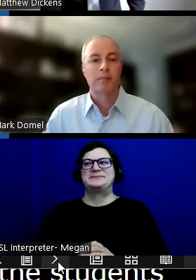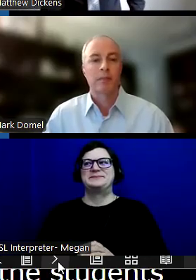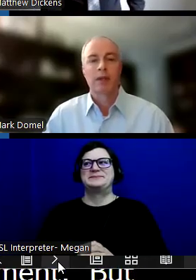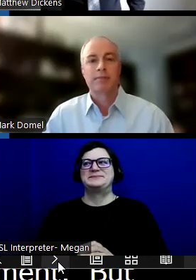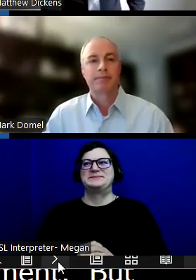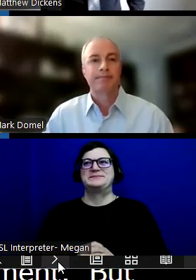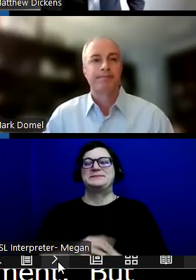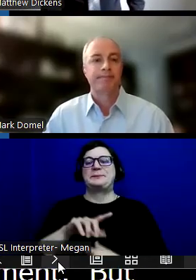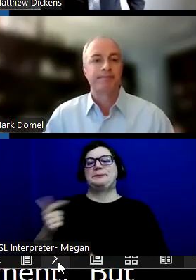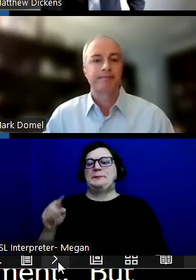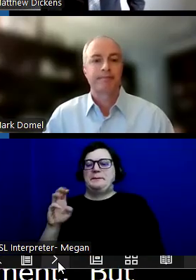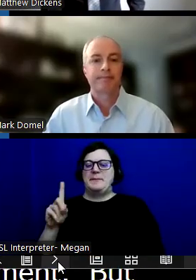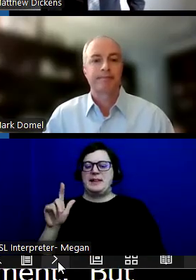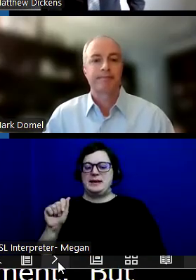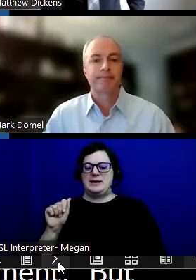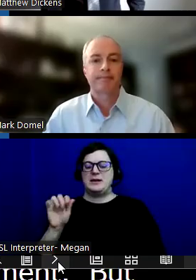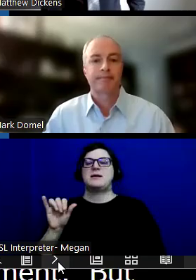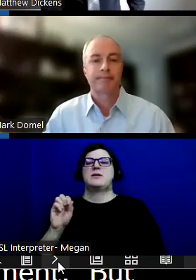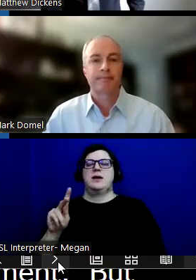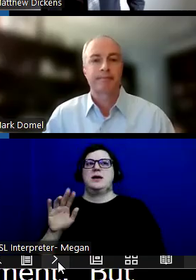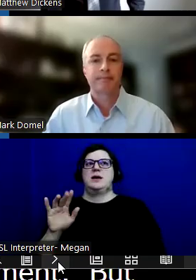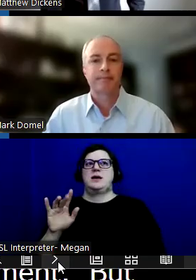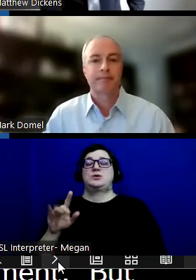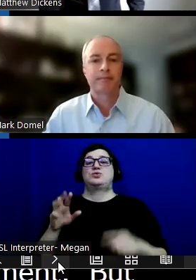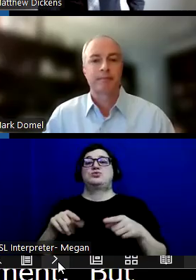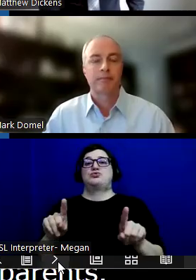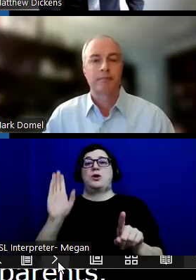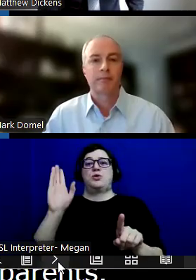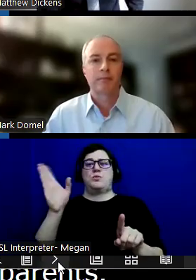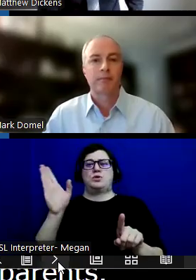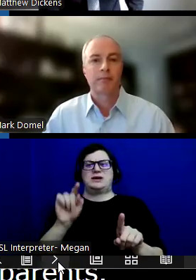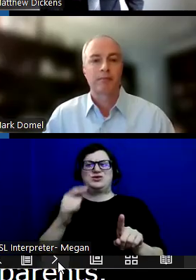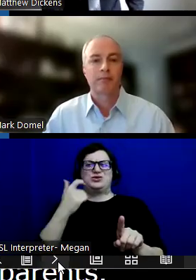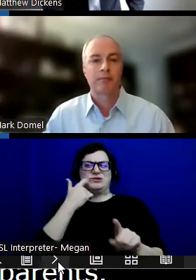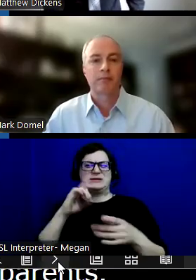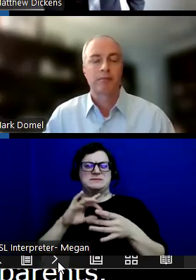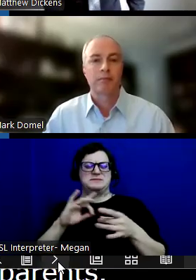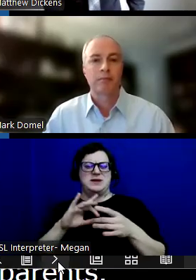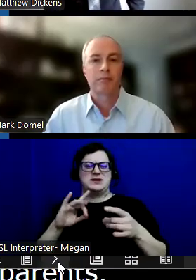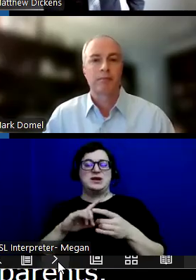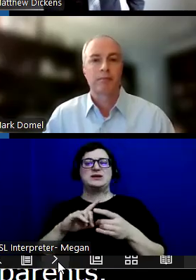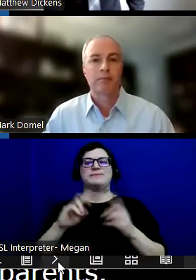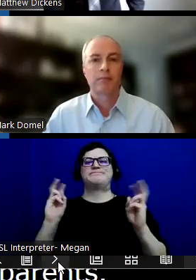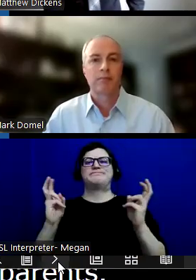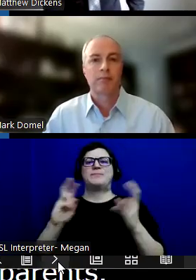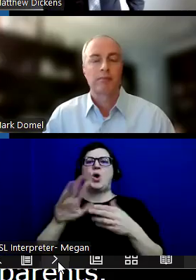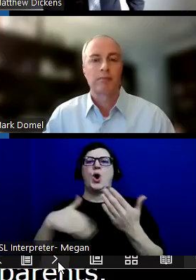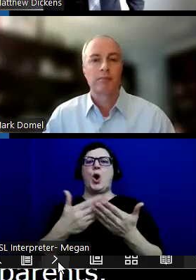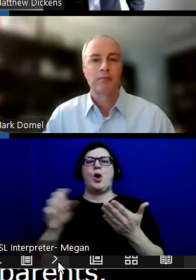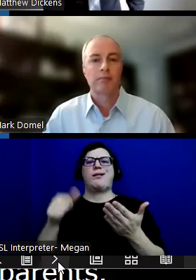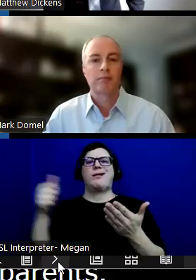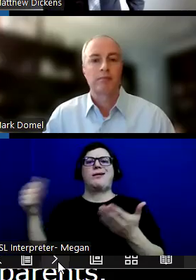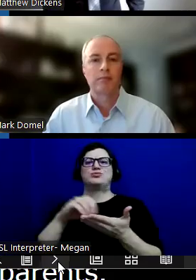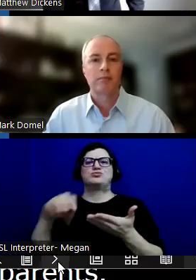Okay. So in your presentation, Lindsay, you mentioned all other students. Does that include